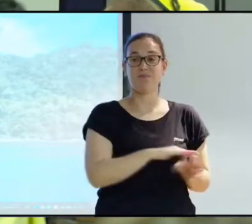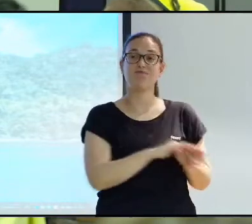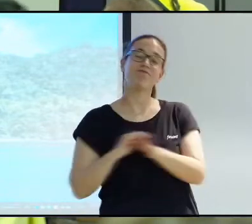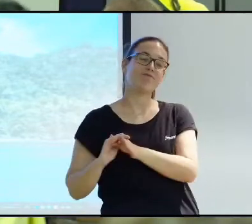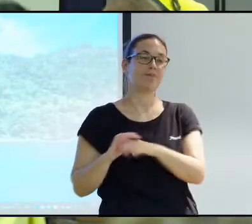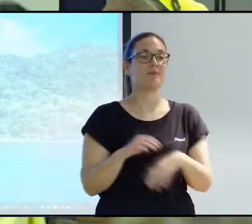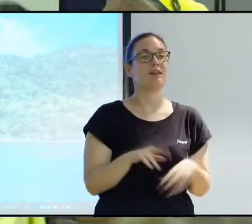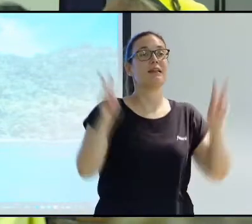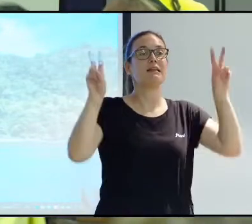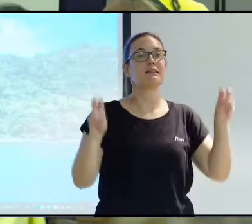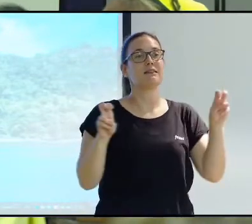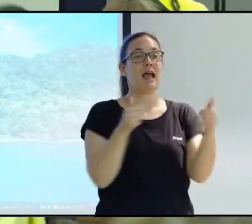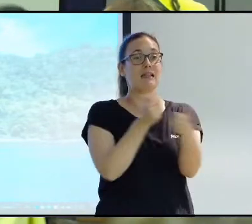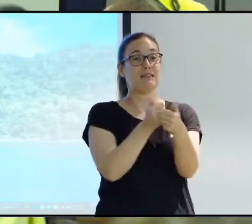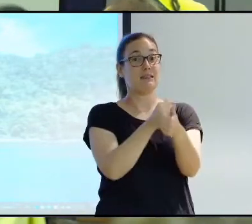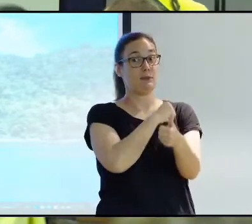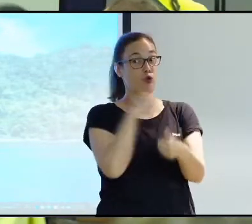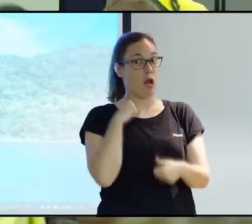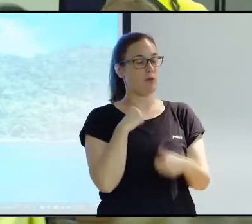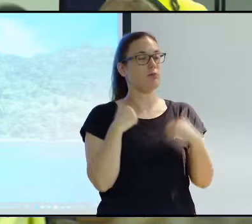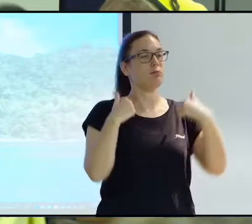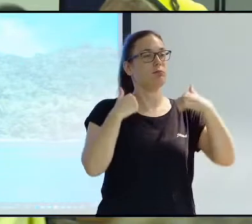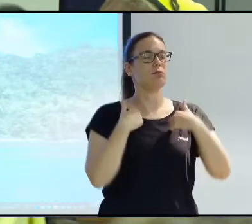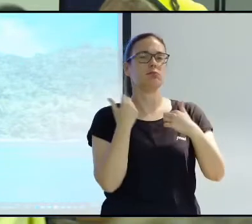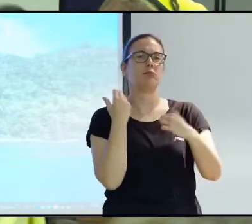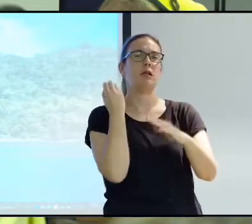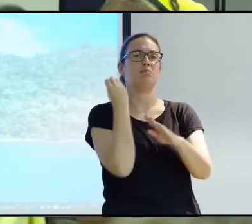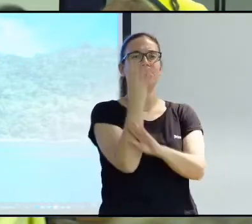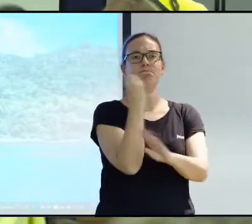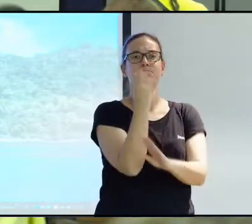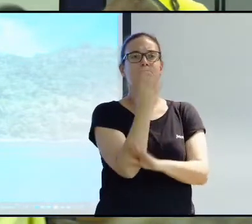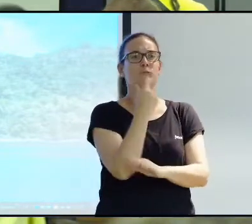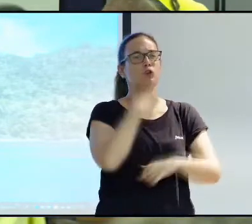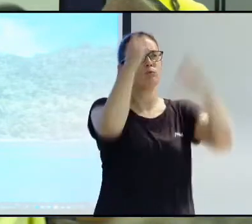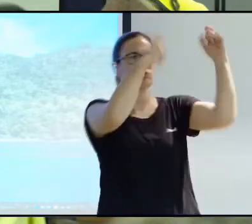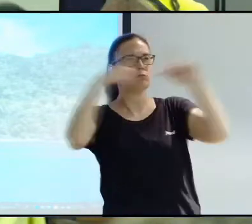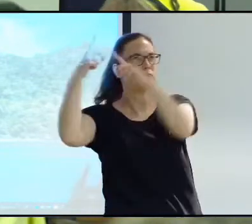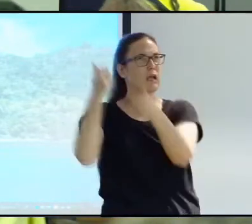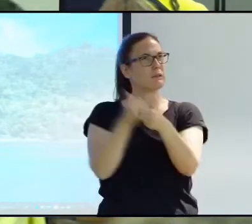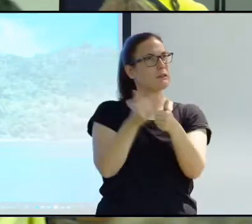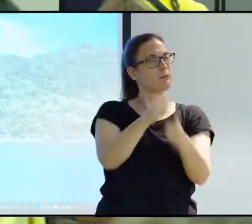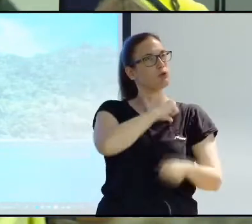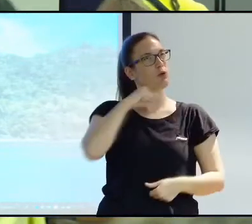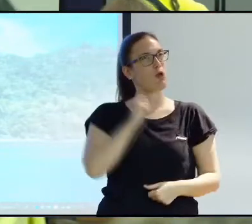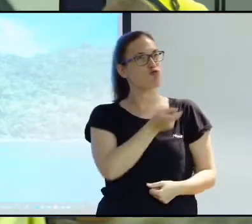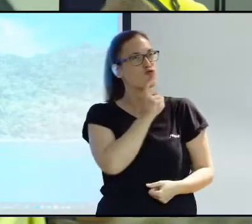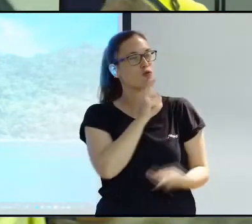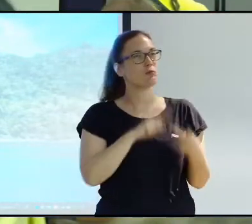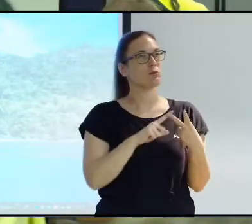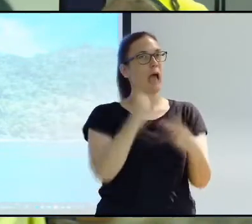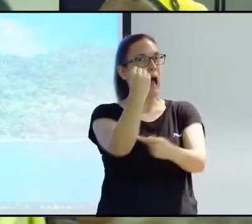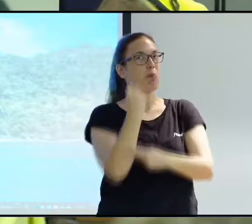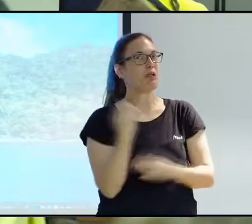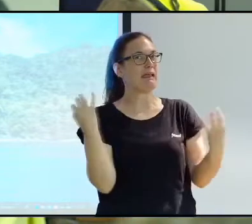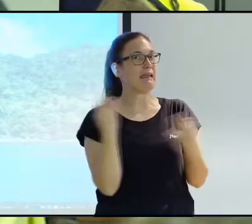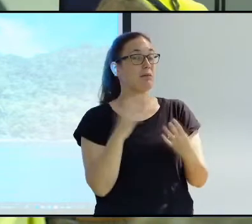And a personal assistant to prepare this intervention. I was thinking about how it would be to have a personal assistant